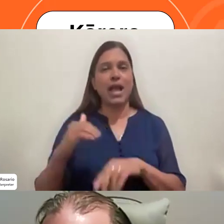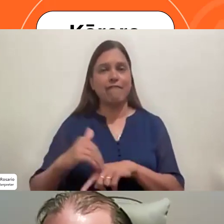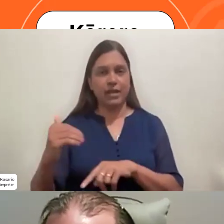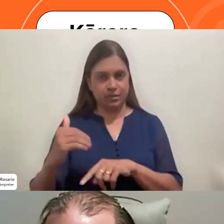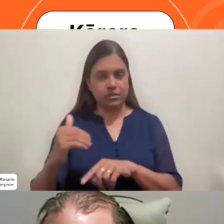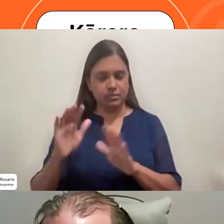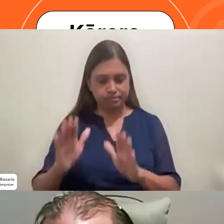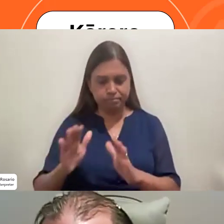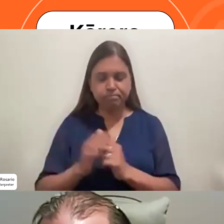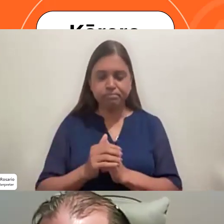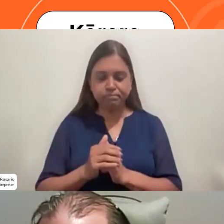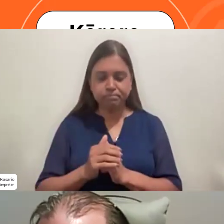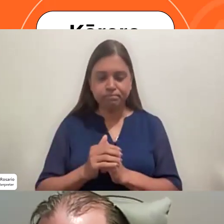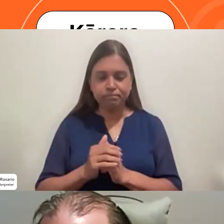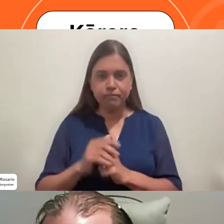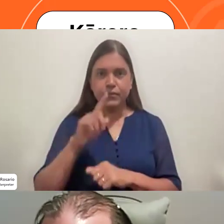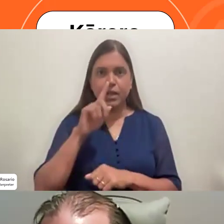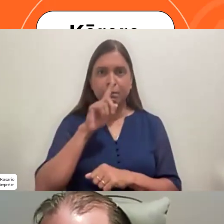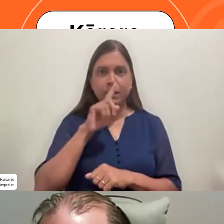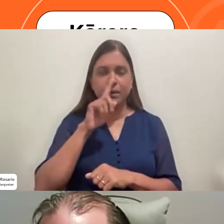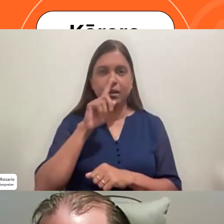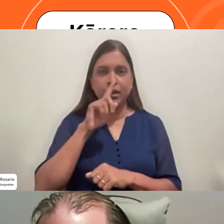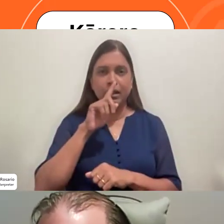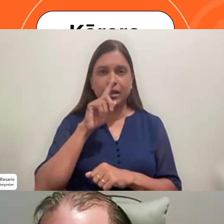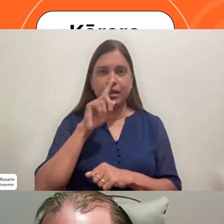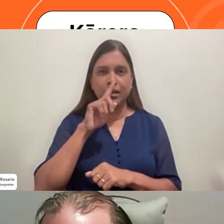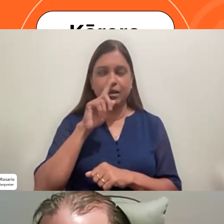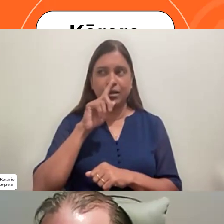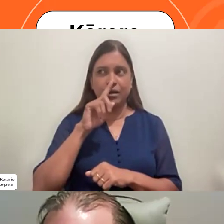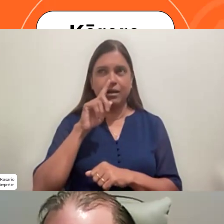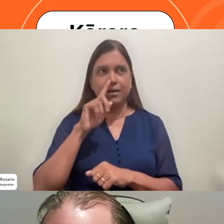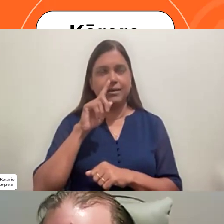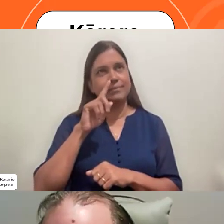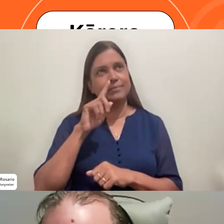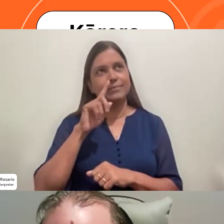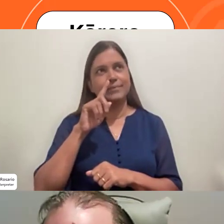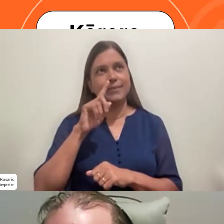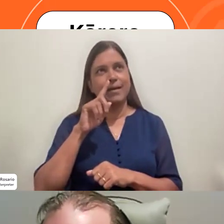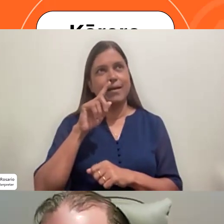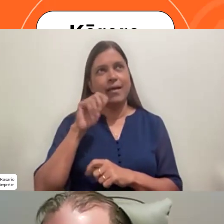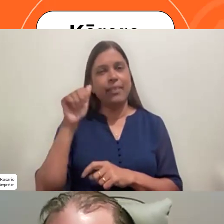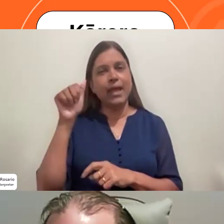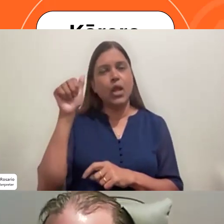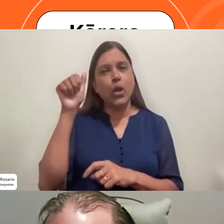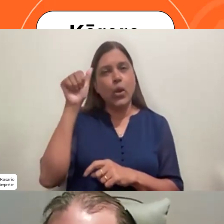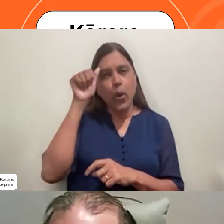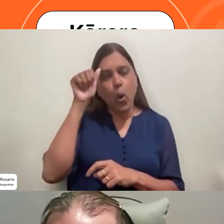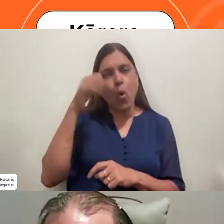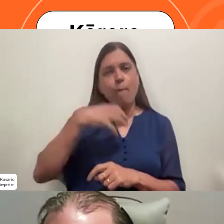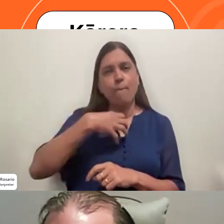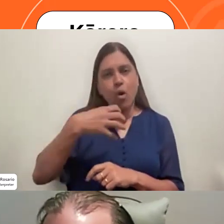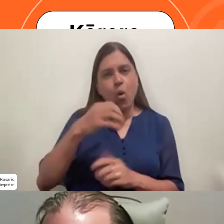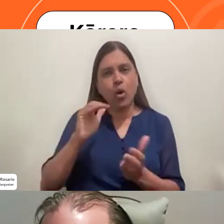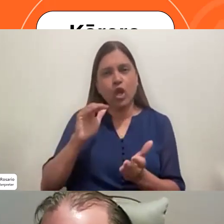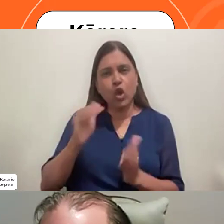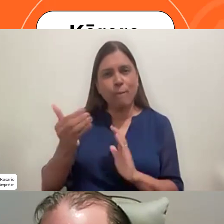people will often think that they know more than they actually do. So you'll get people out there, they have